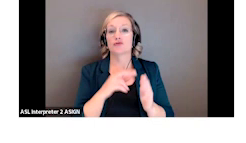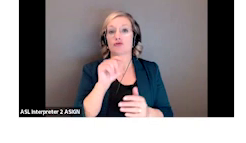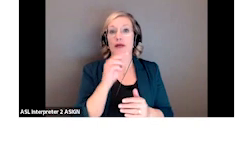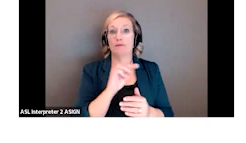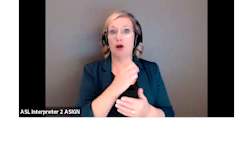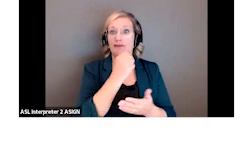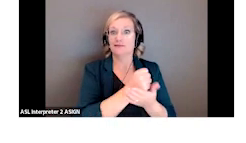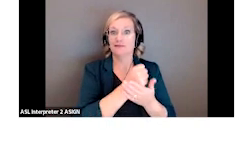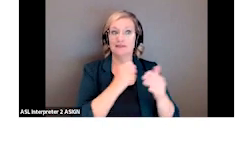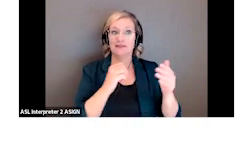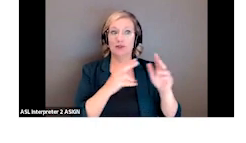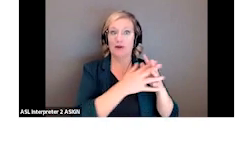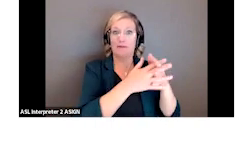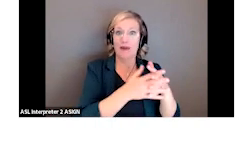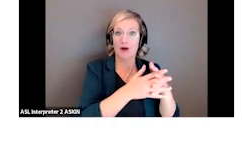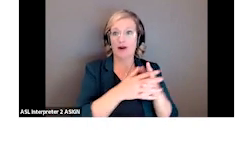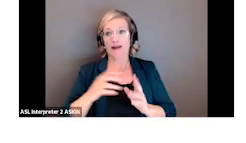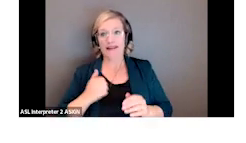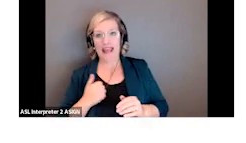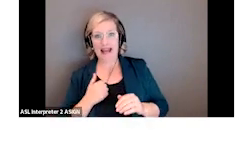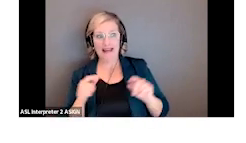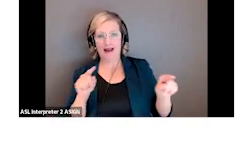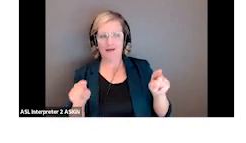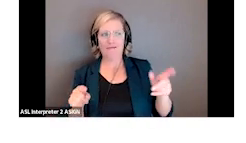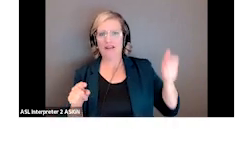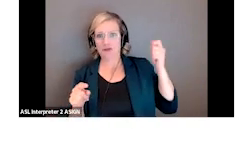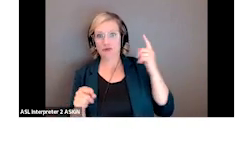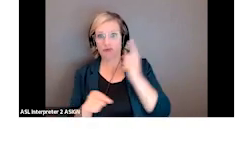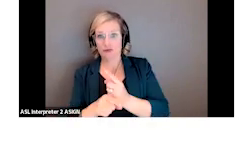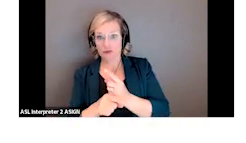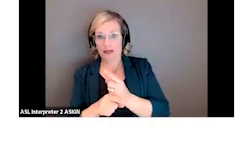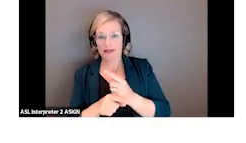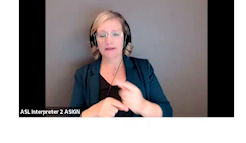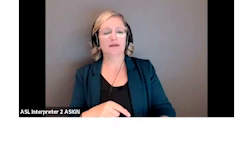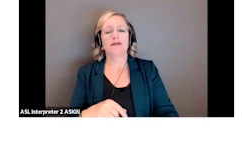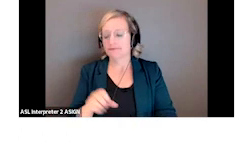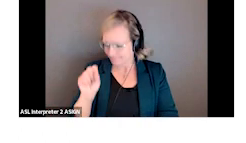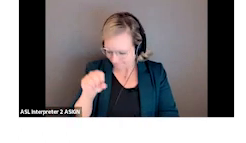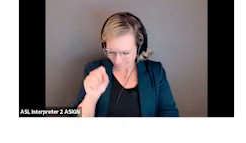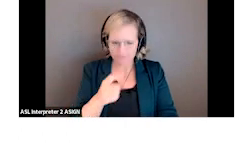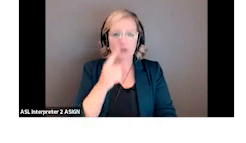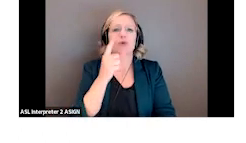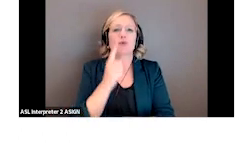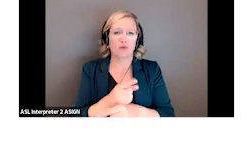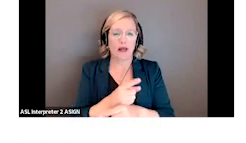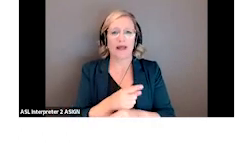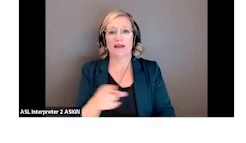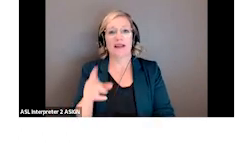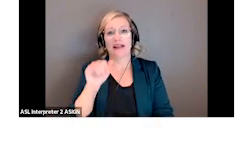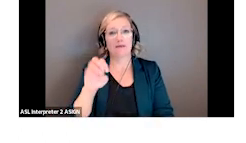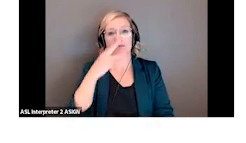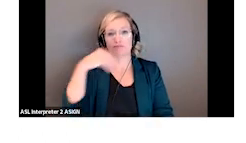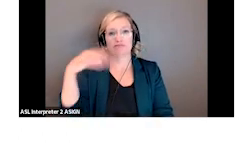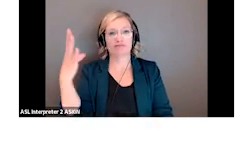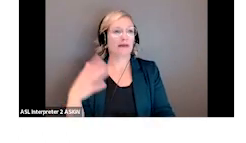correct? And Amazon will accept a trademark from any jurisdiction. They don't necessarily care. What you